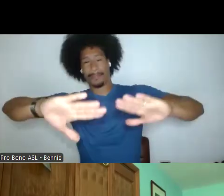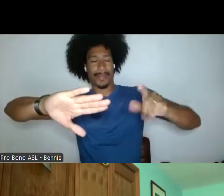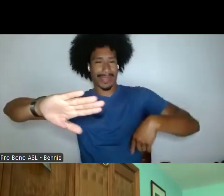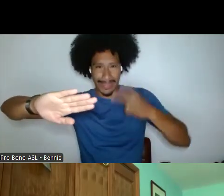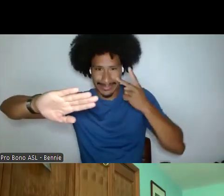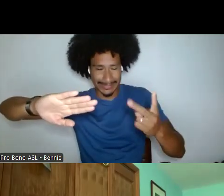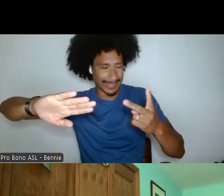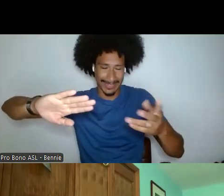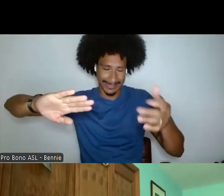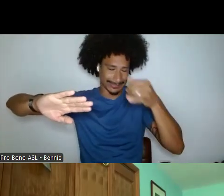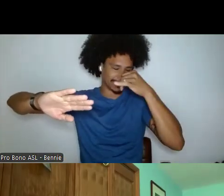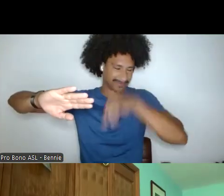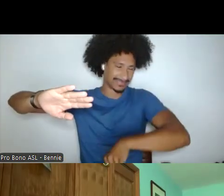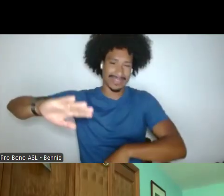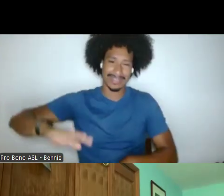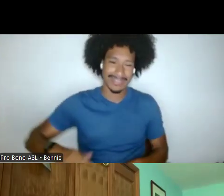uh,